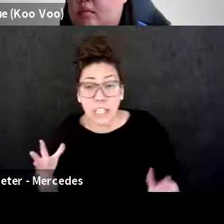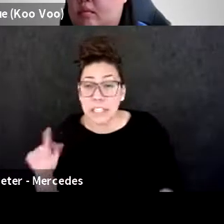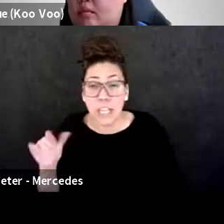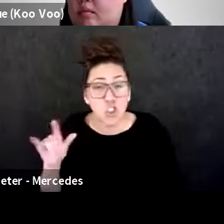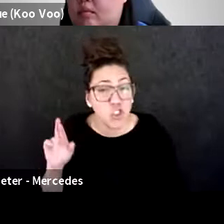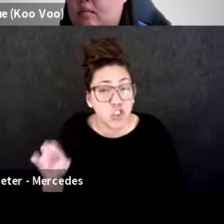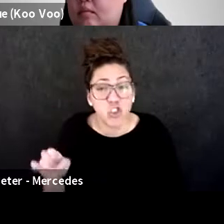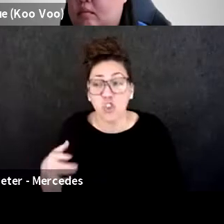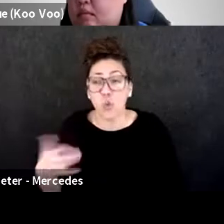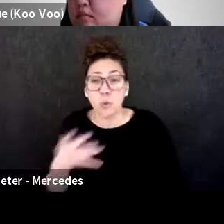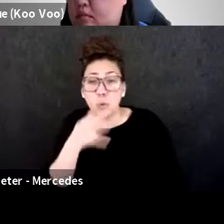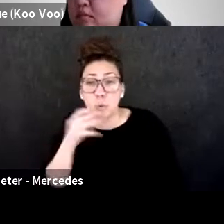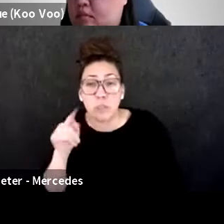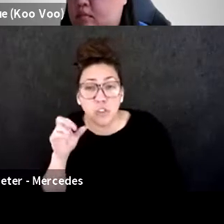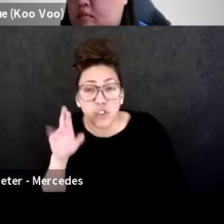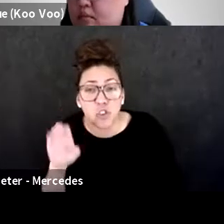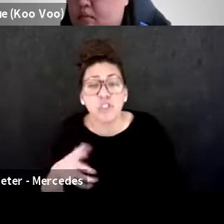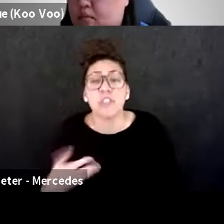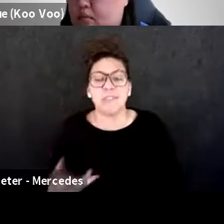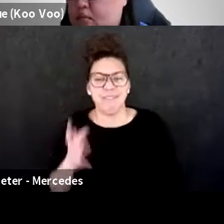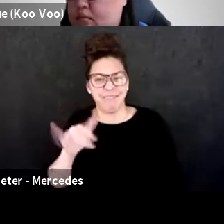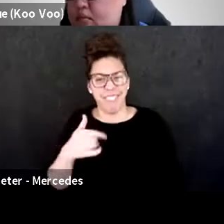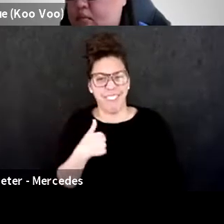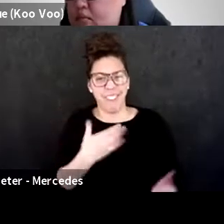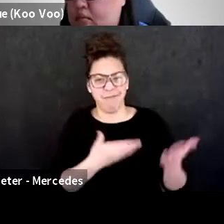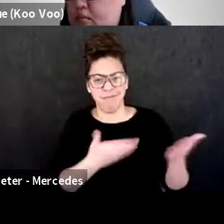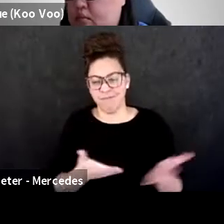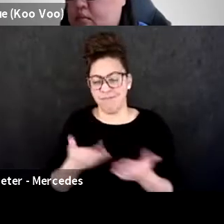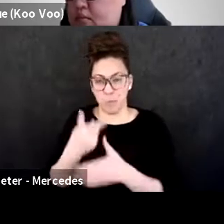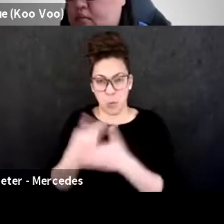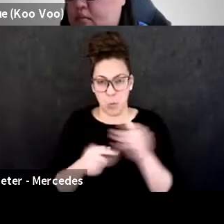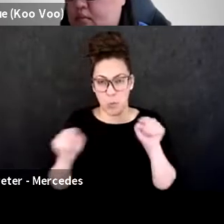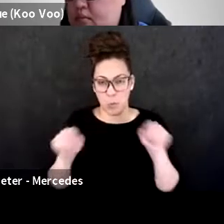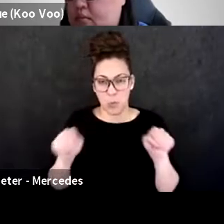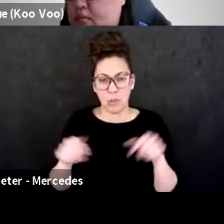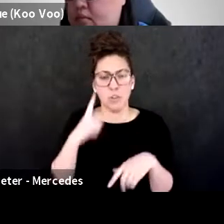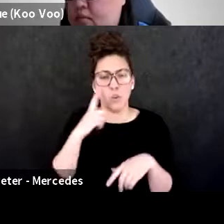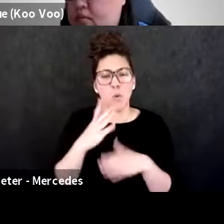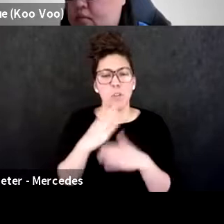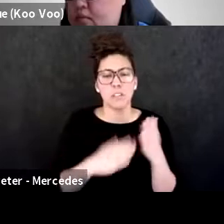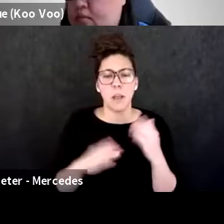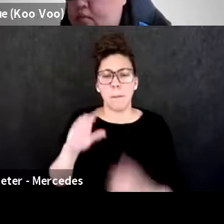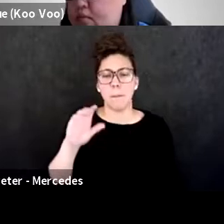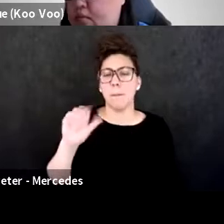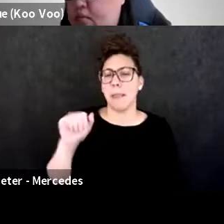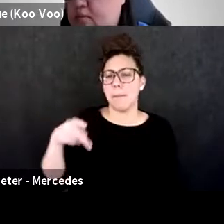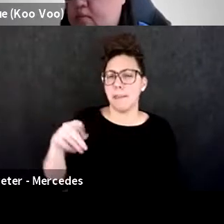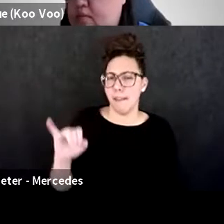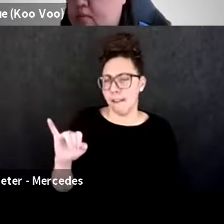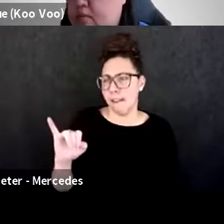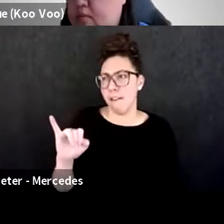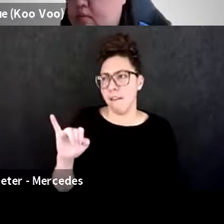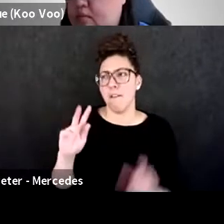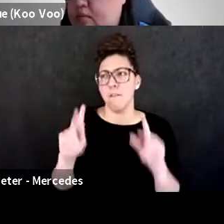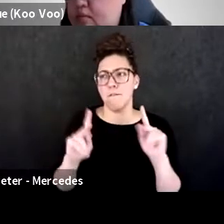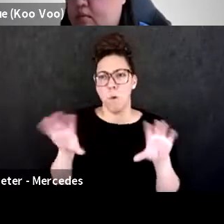So obstacles, I think for some Asian American or API folks, I think